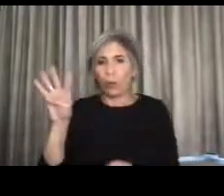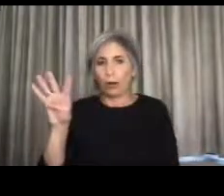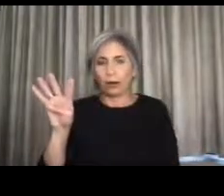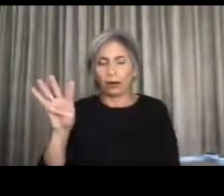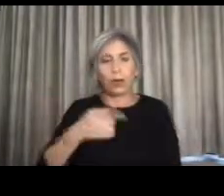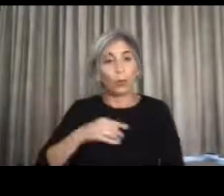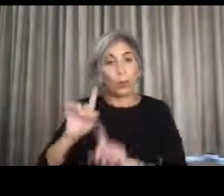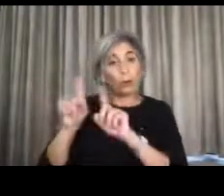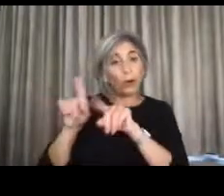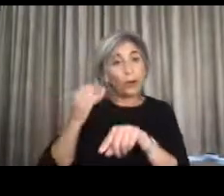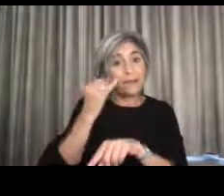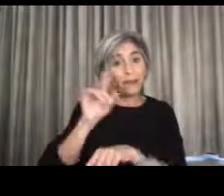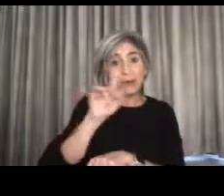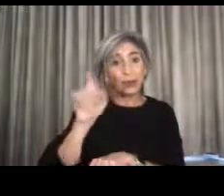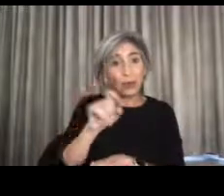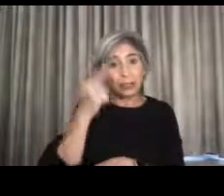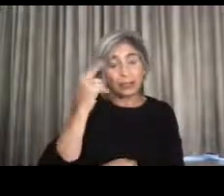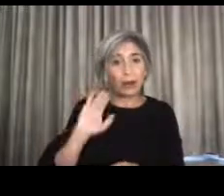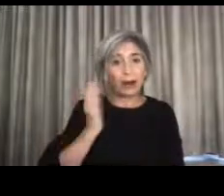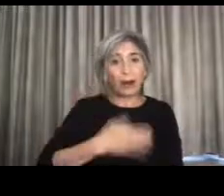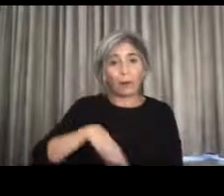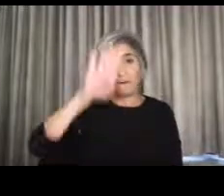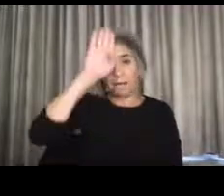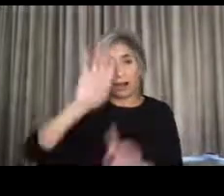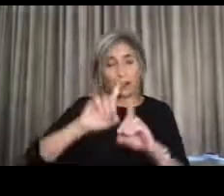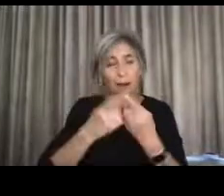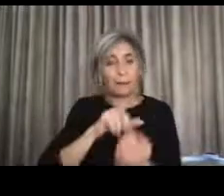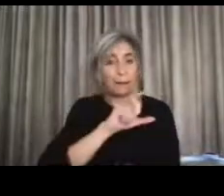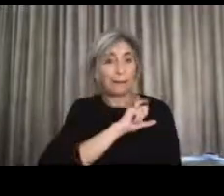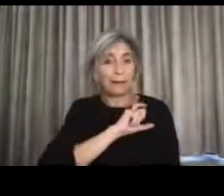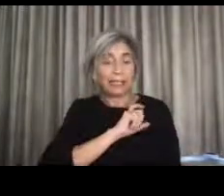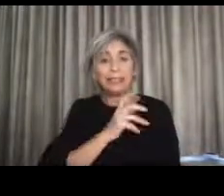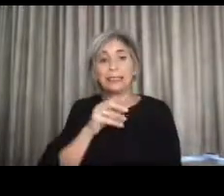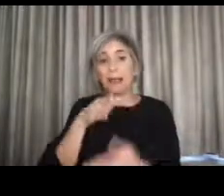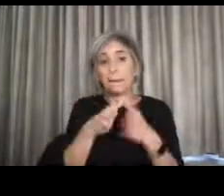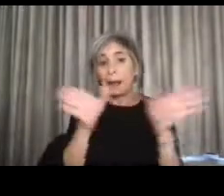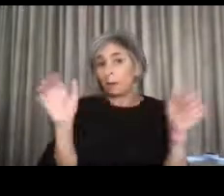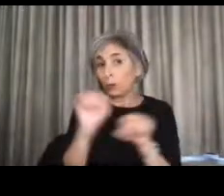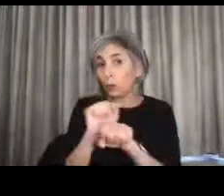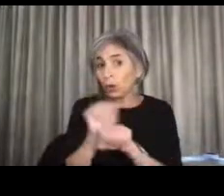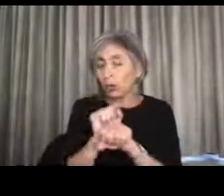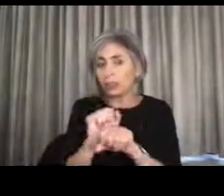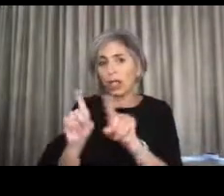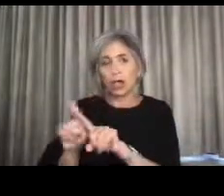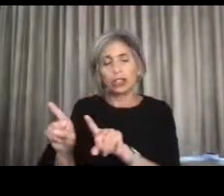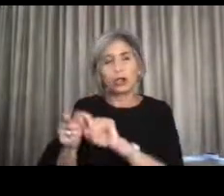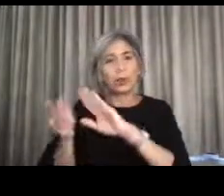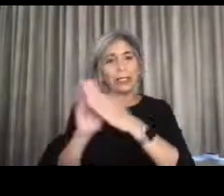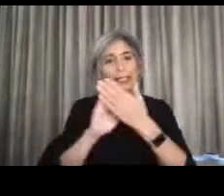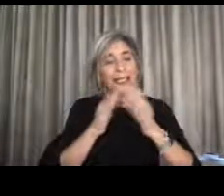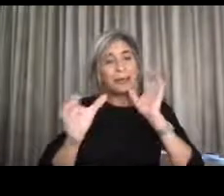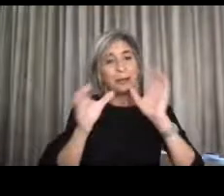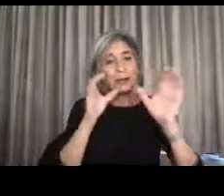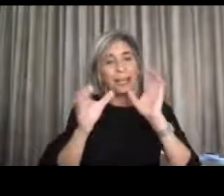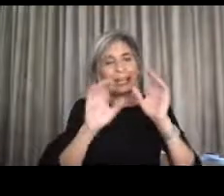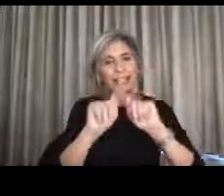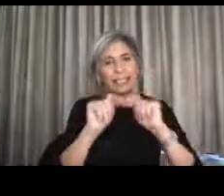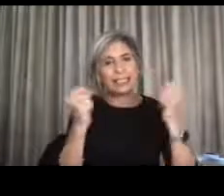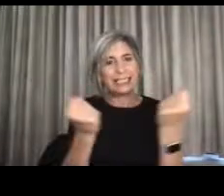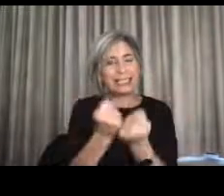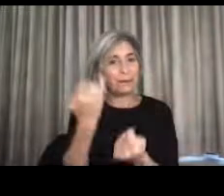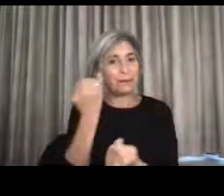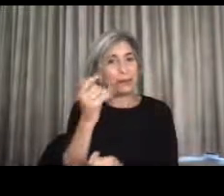if you have any questions for our fire department, police, public works, and our city communications team will be there. If you